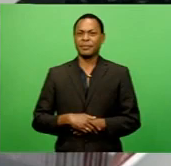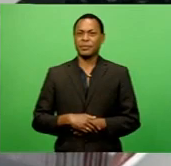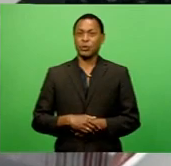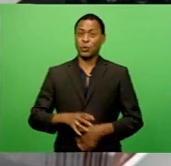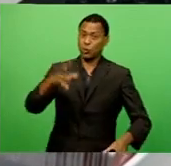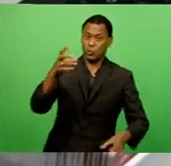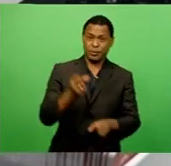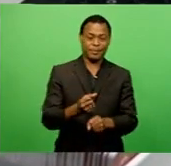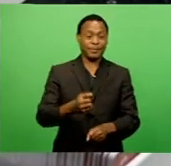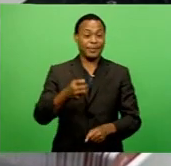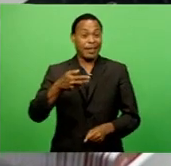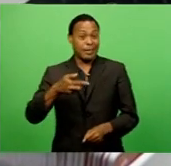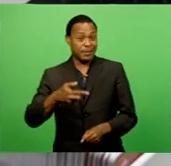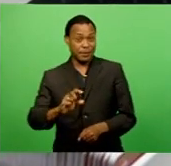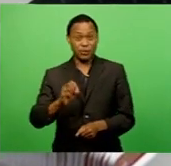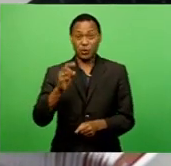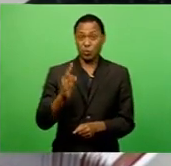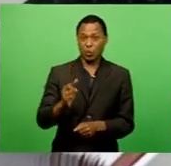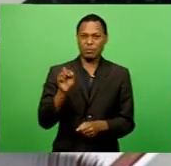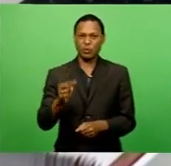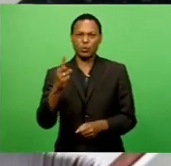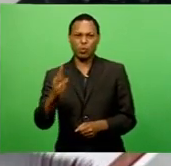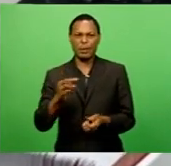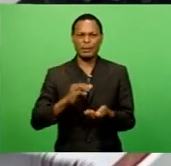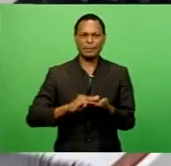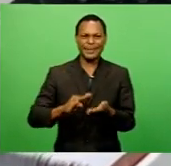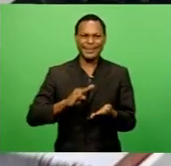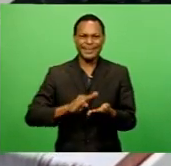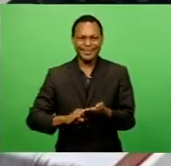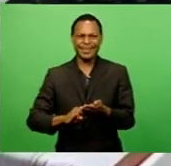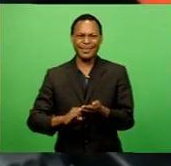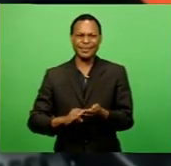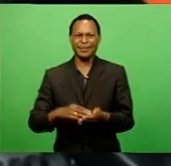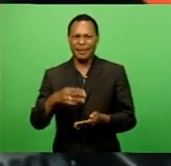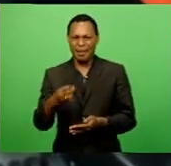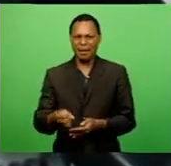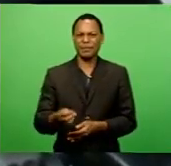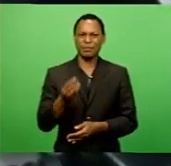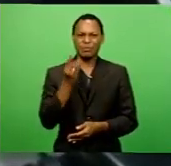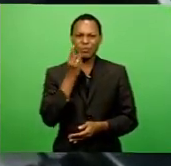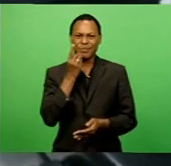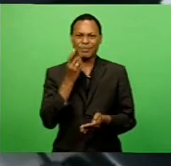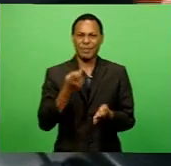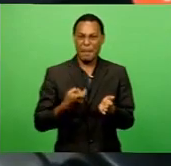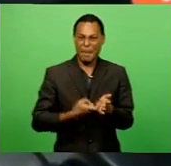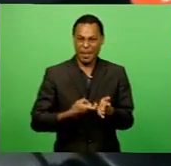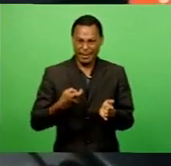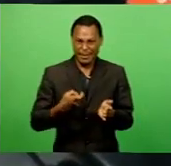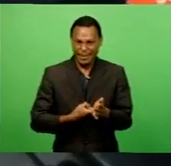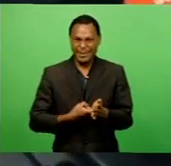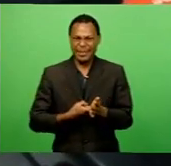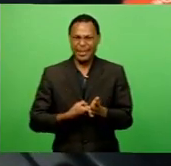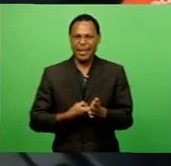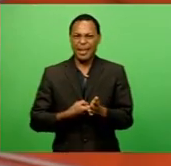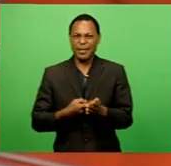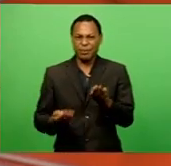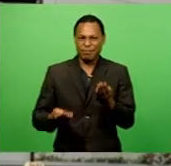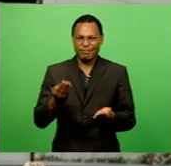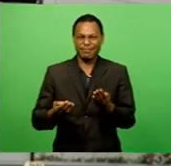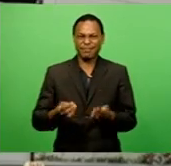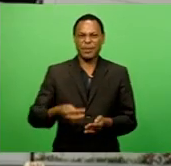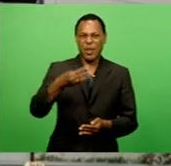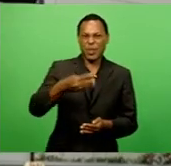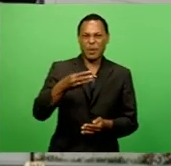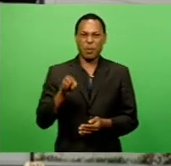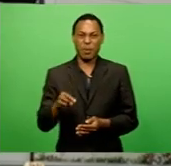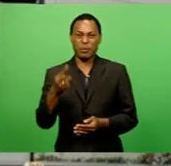billion were processed through mobile money platforms in 2019, compared to around $13.1 million